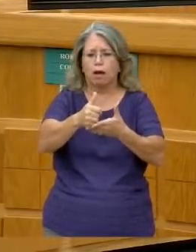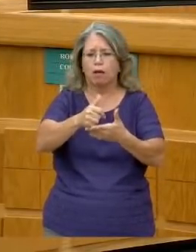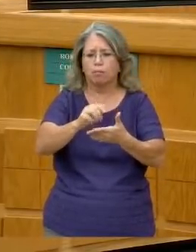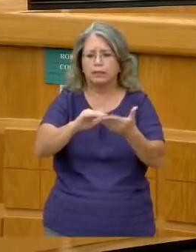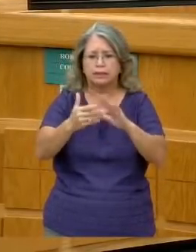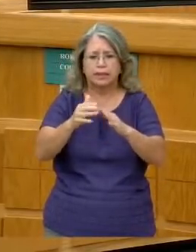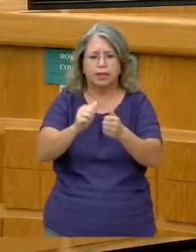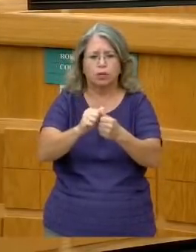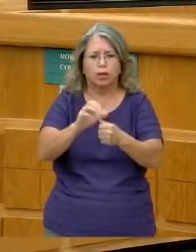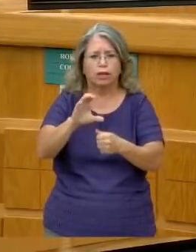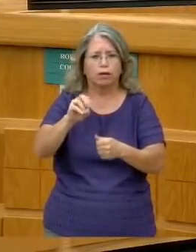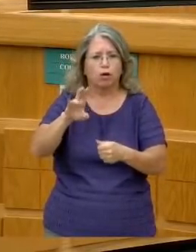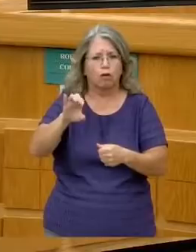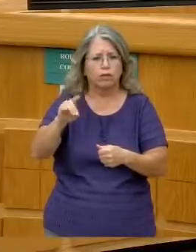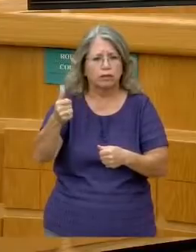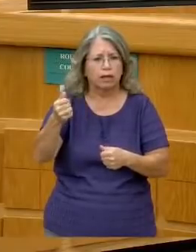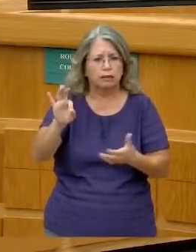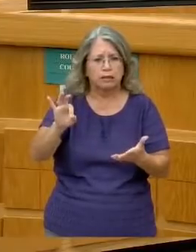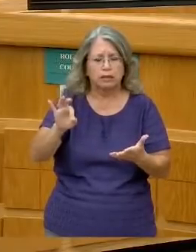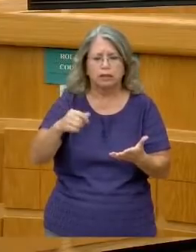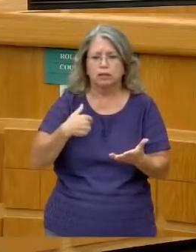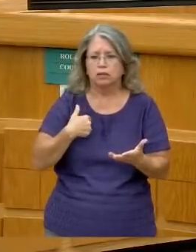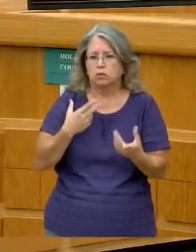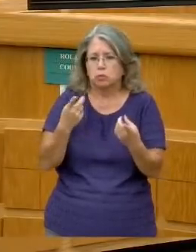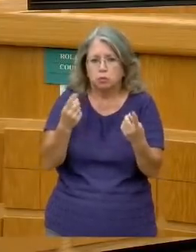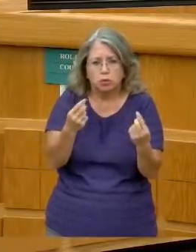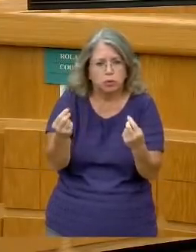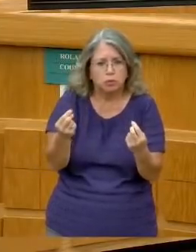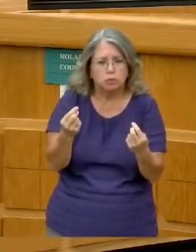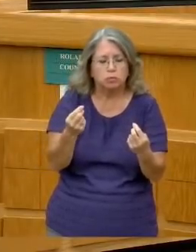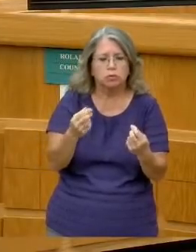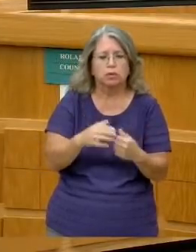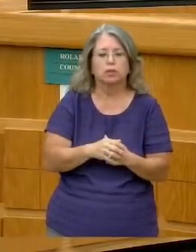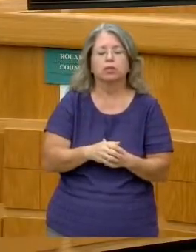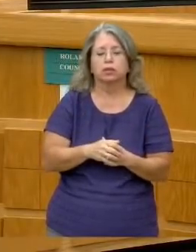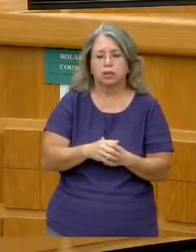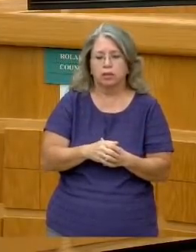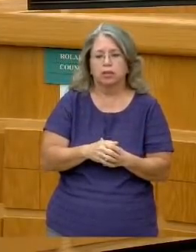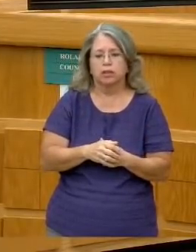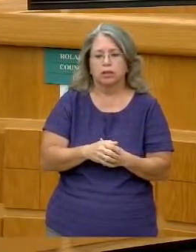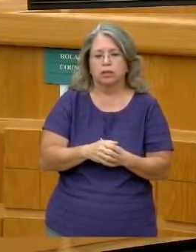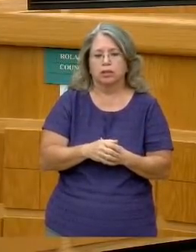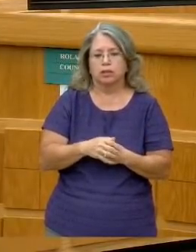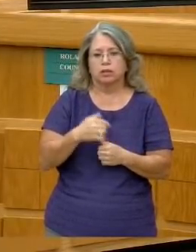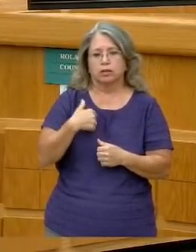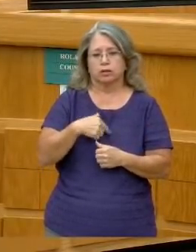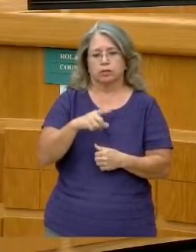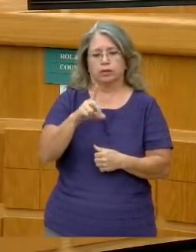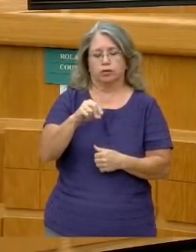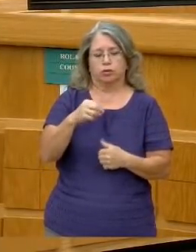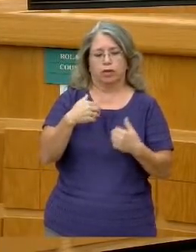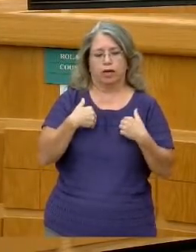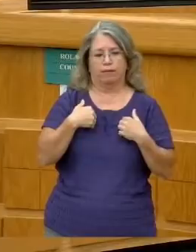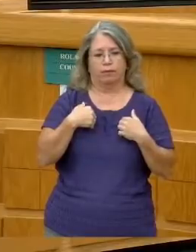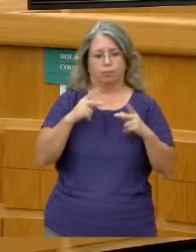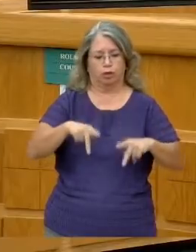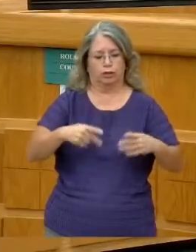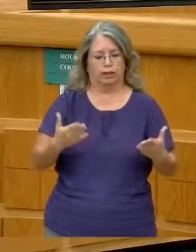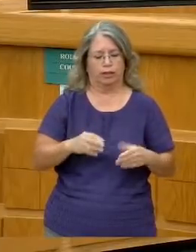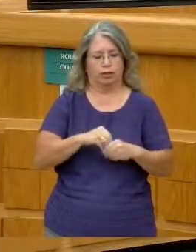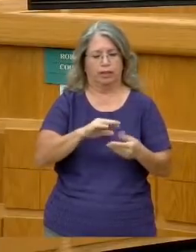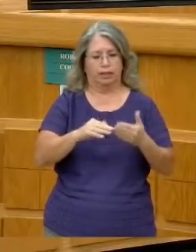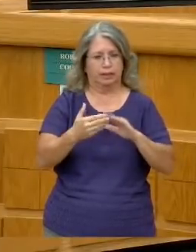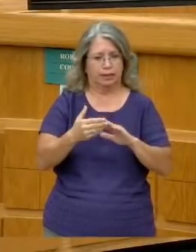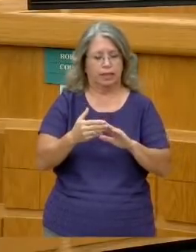go about doing that? Who do we call? And so we do have a volunteer person here in the city, and we don't